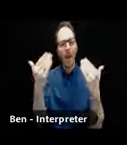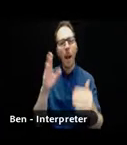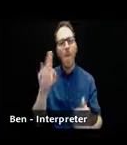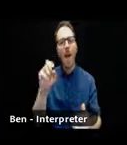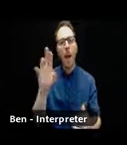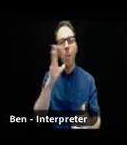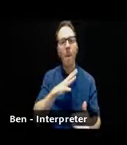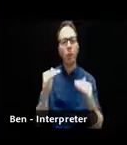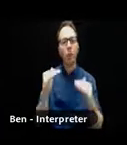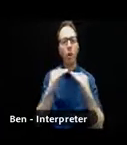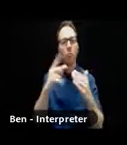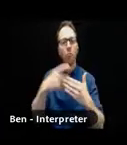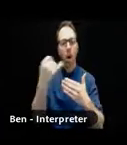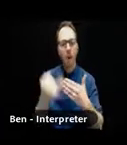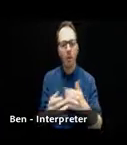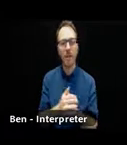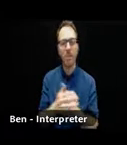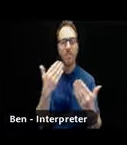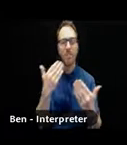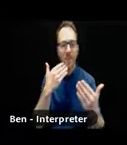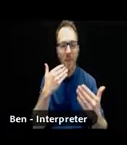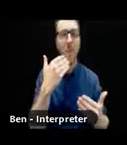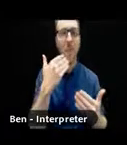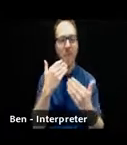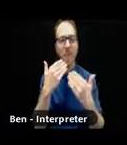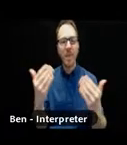Project, thanking